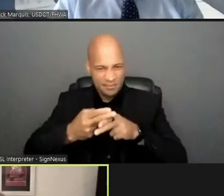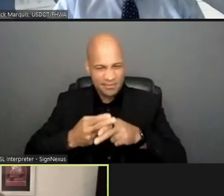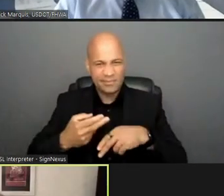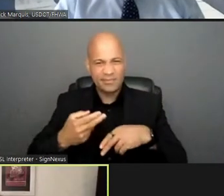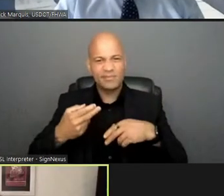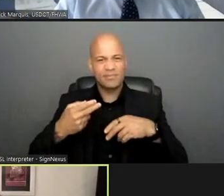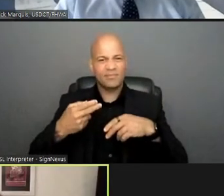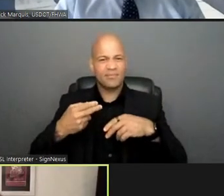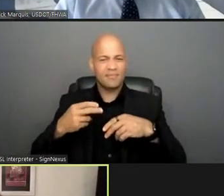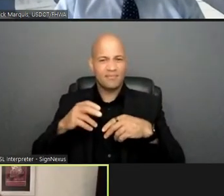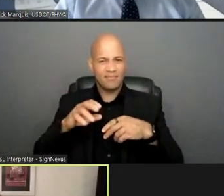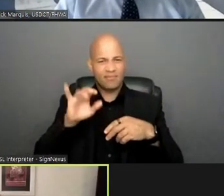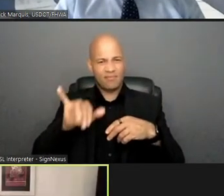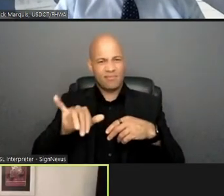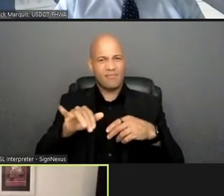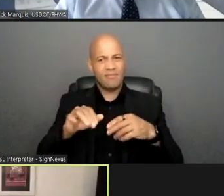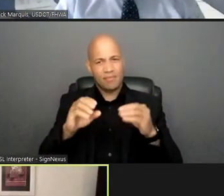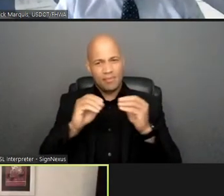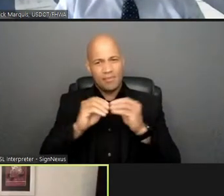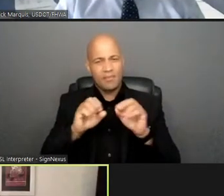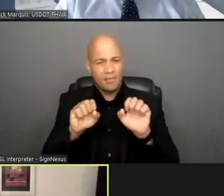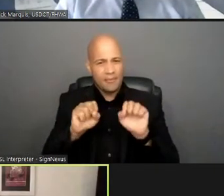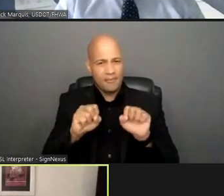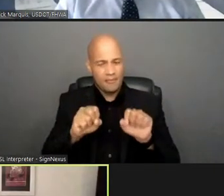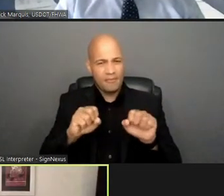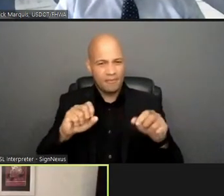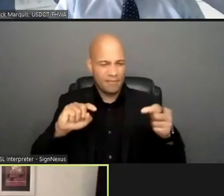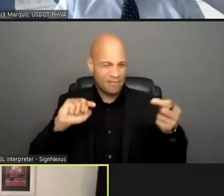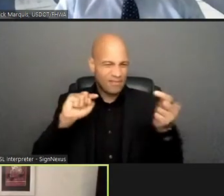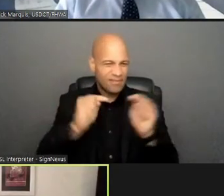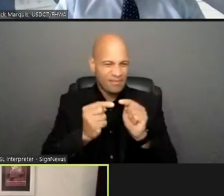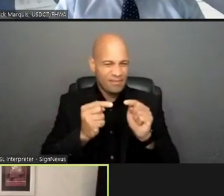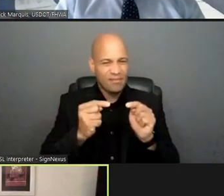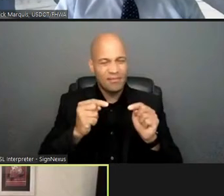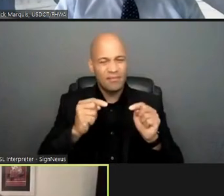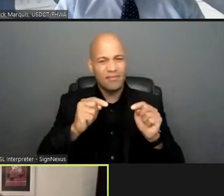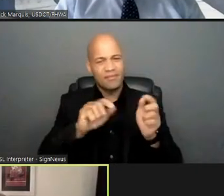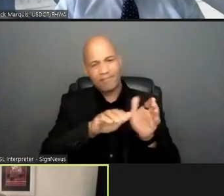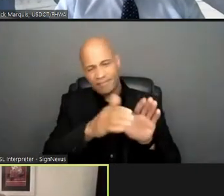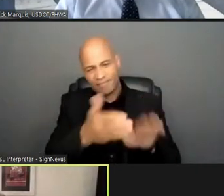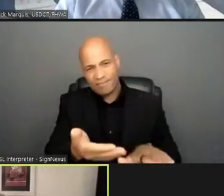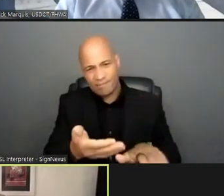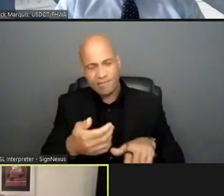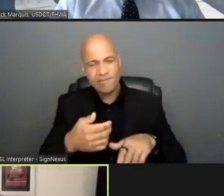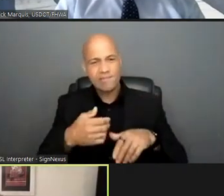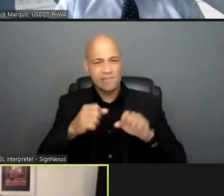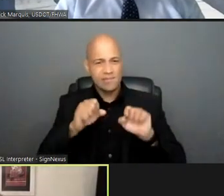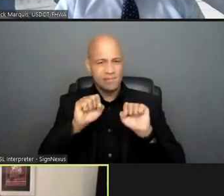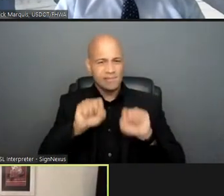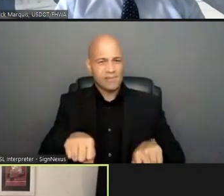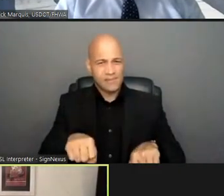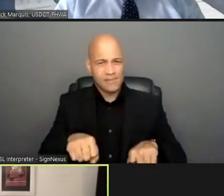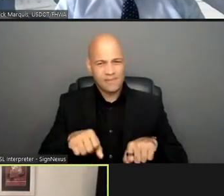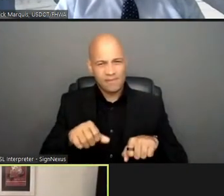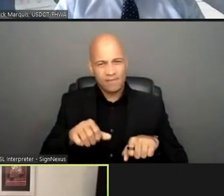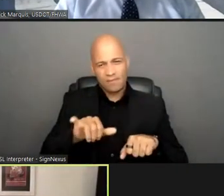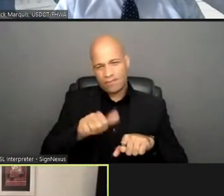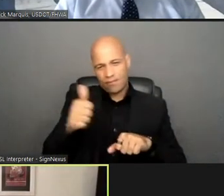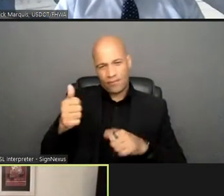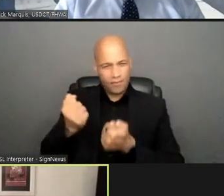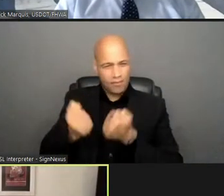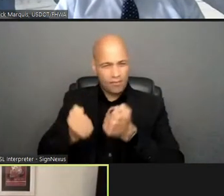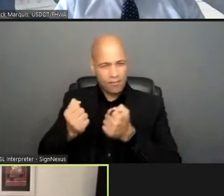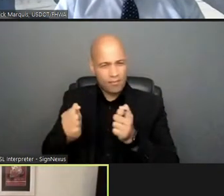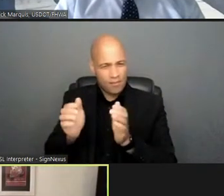are significantly more likely to cause fatal injuries than and lighter cars or shorter cars we are